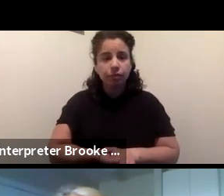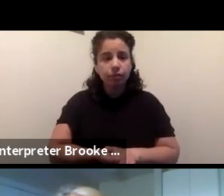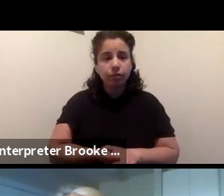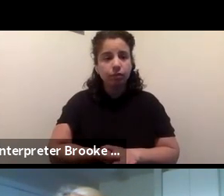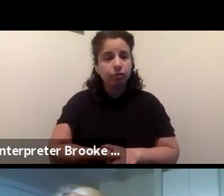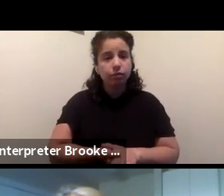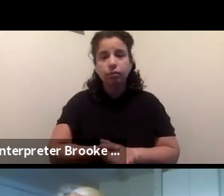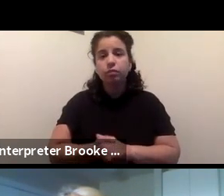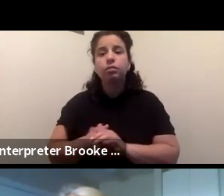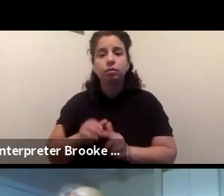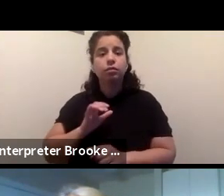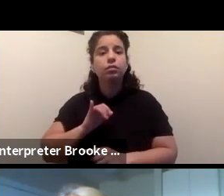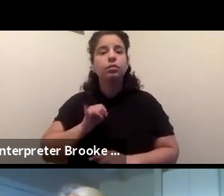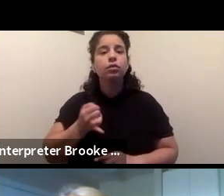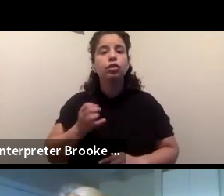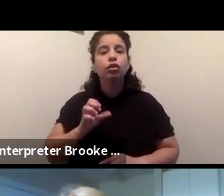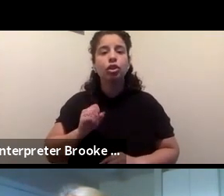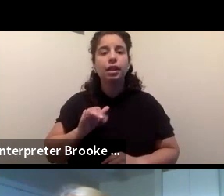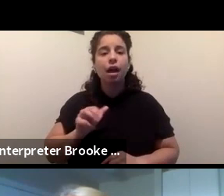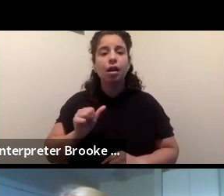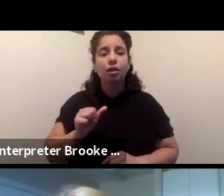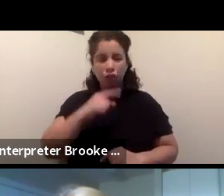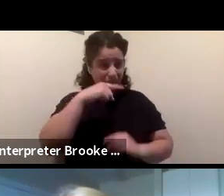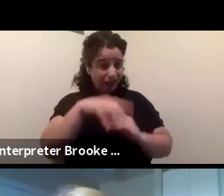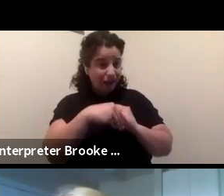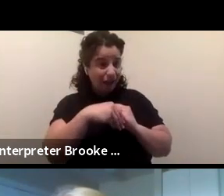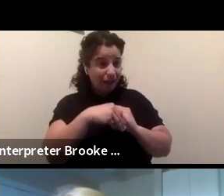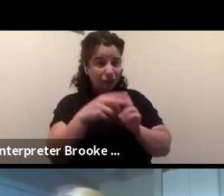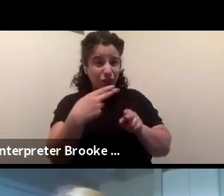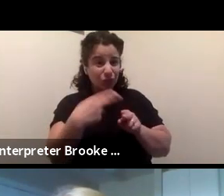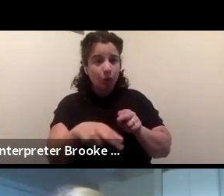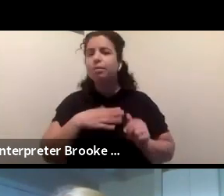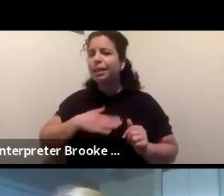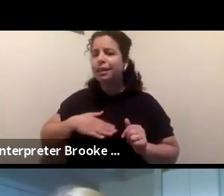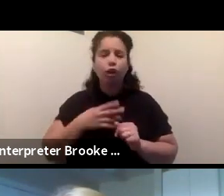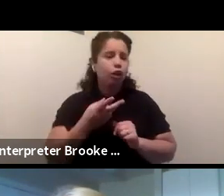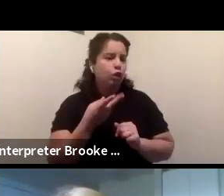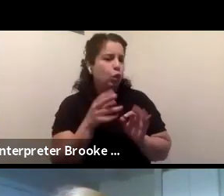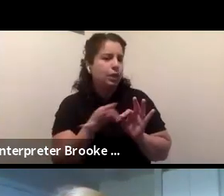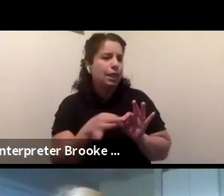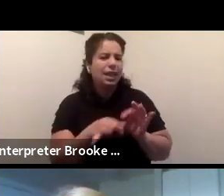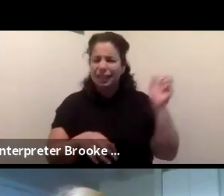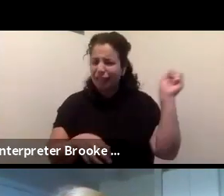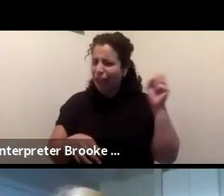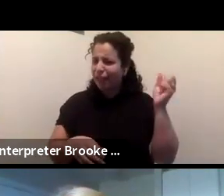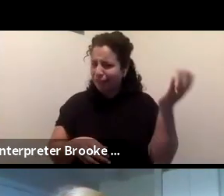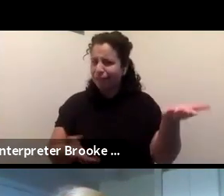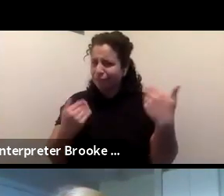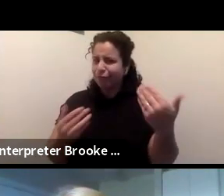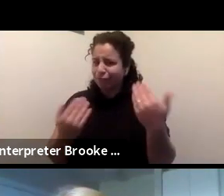Can I just add one tiny thing? Please. Like two sentences. This is just yes.